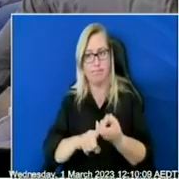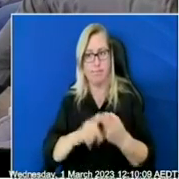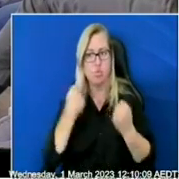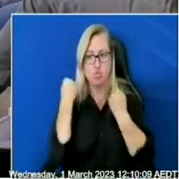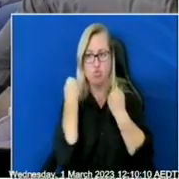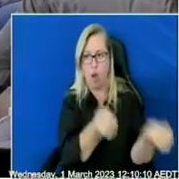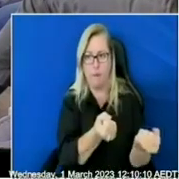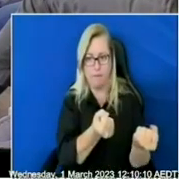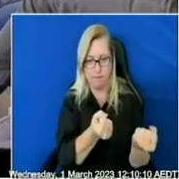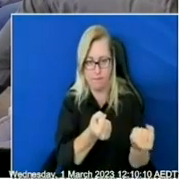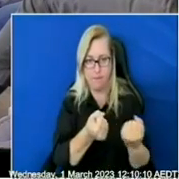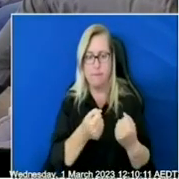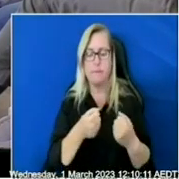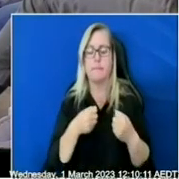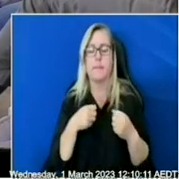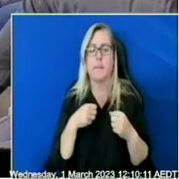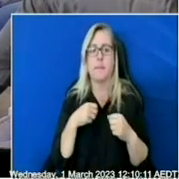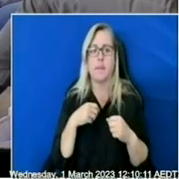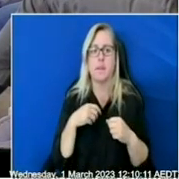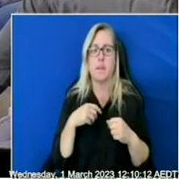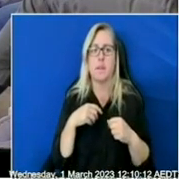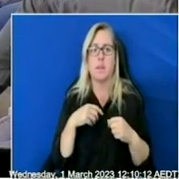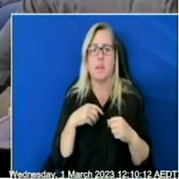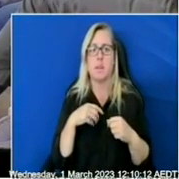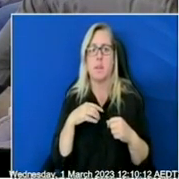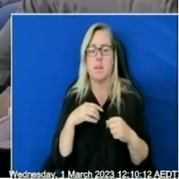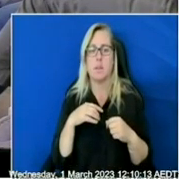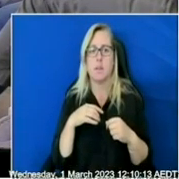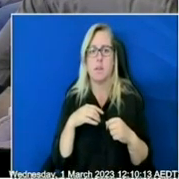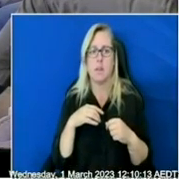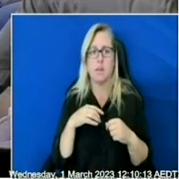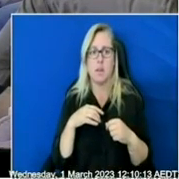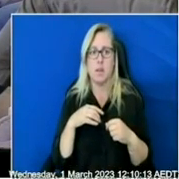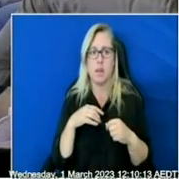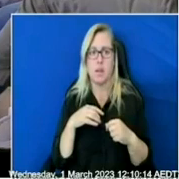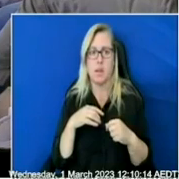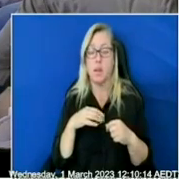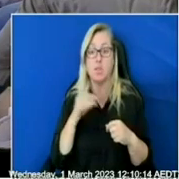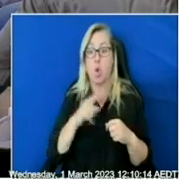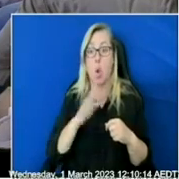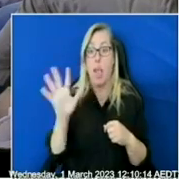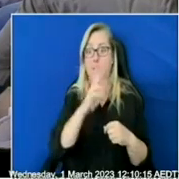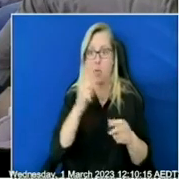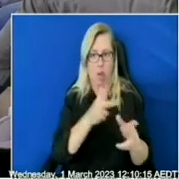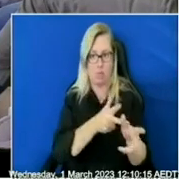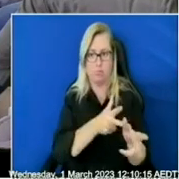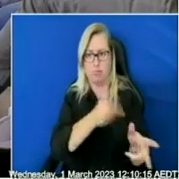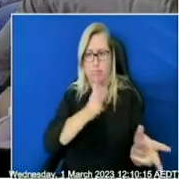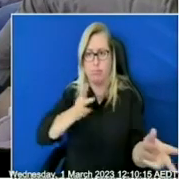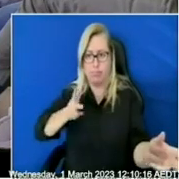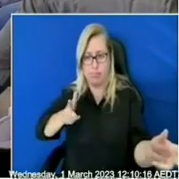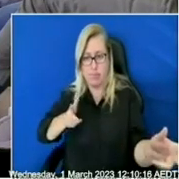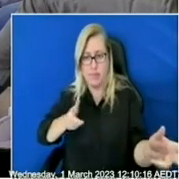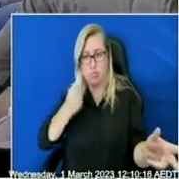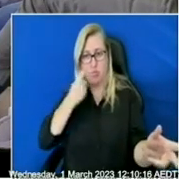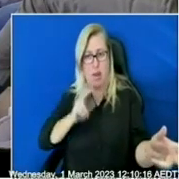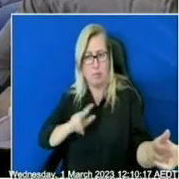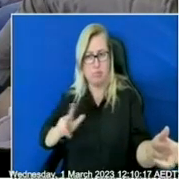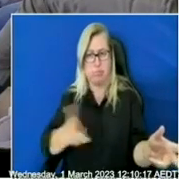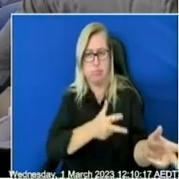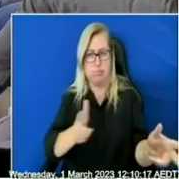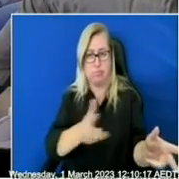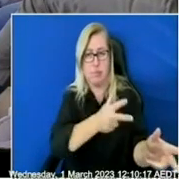we get, everyone's trying to beat each other there, and we got there, and Mum was sitting up having a cup of tea,